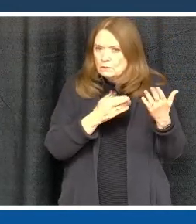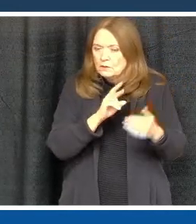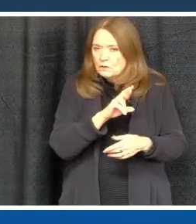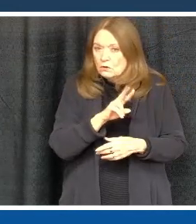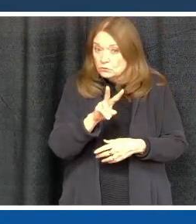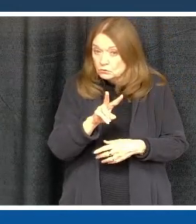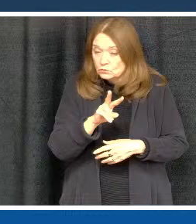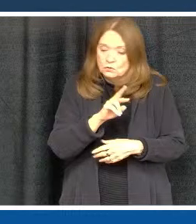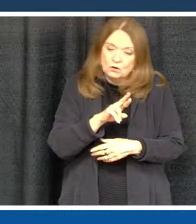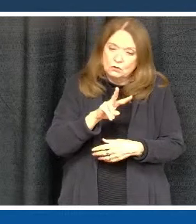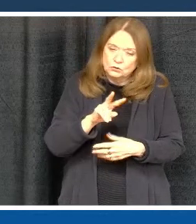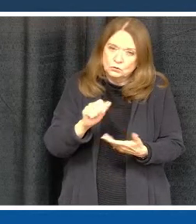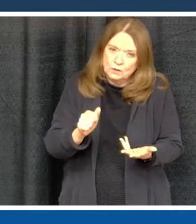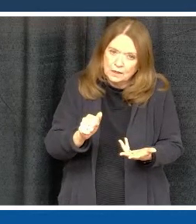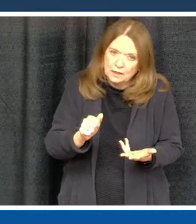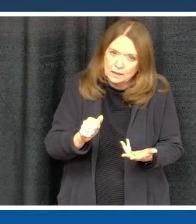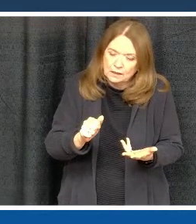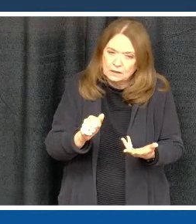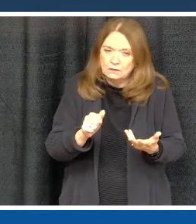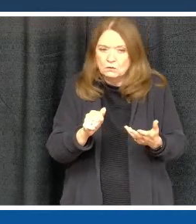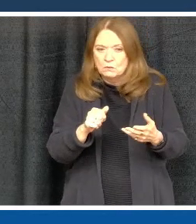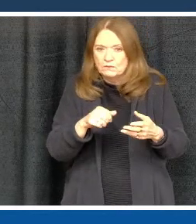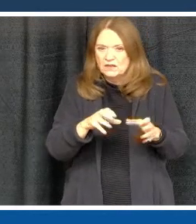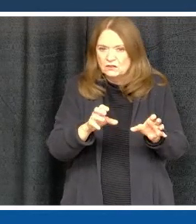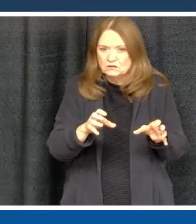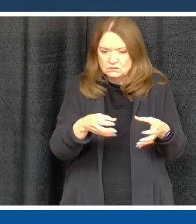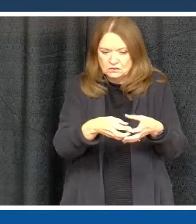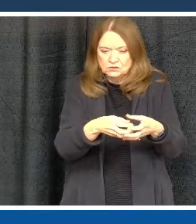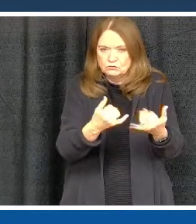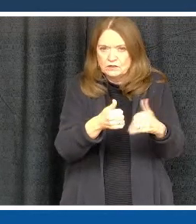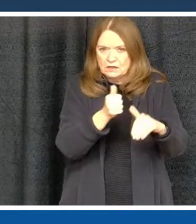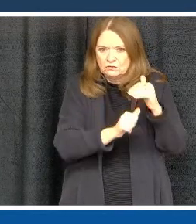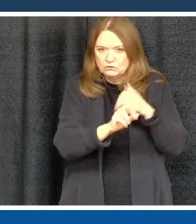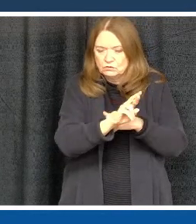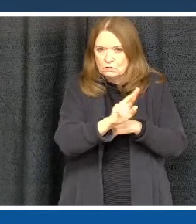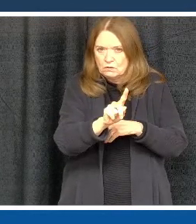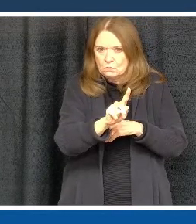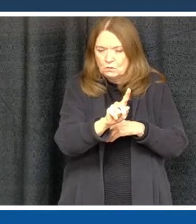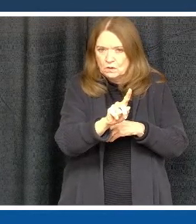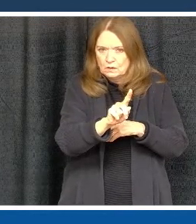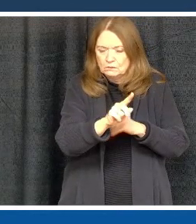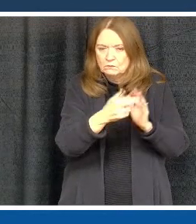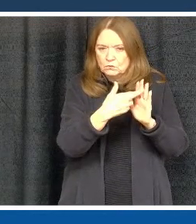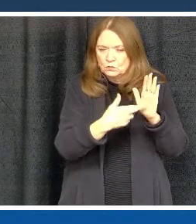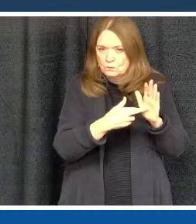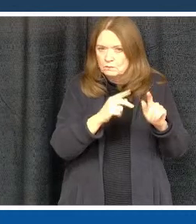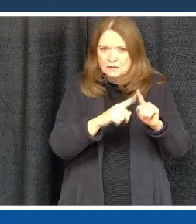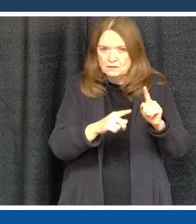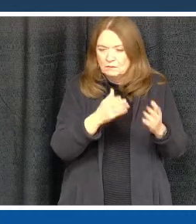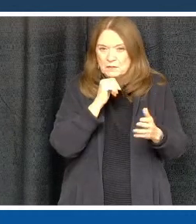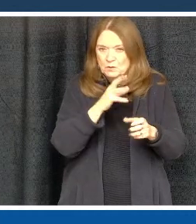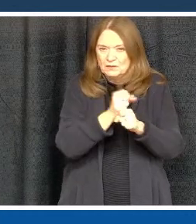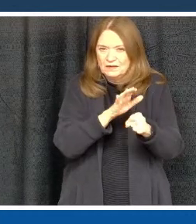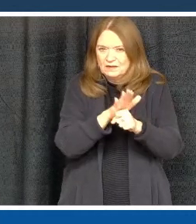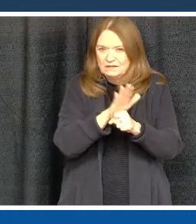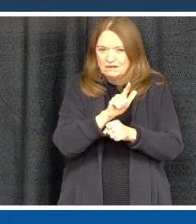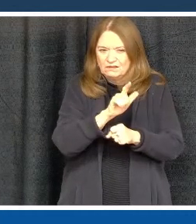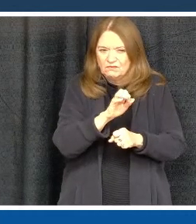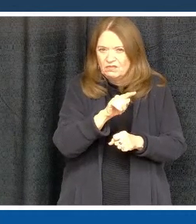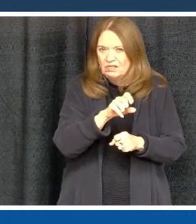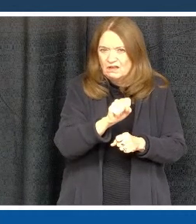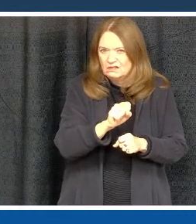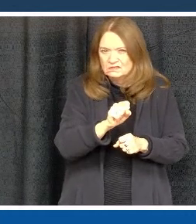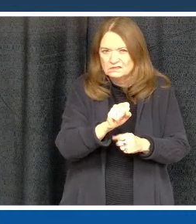or R2A, or cluster. They could cluster it right now under the R1 provisions, but they probably don't get enough lots to make